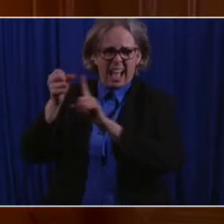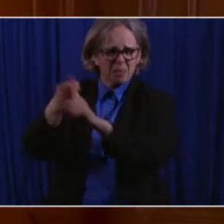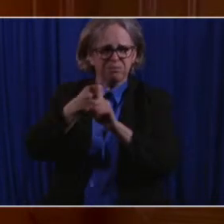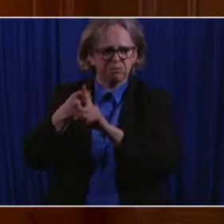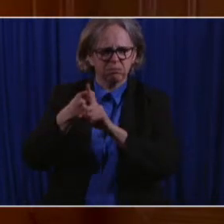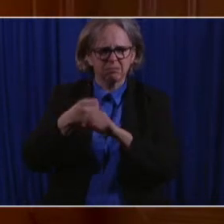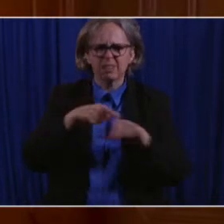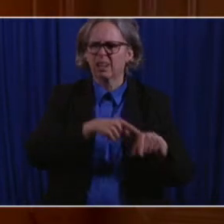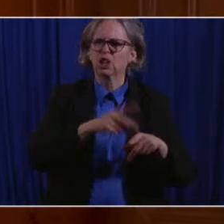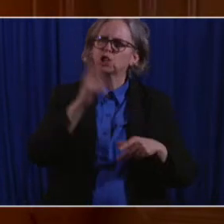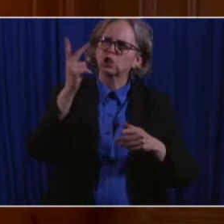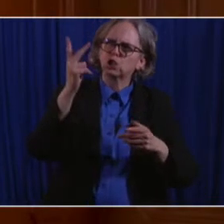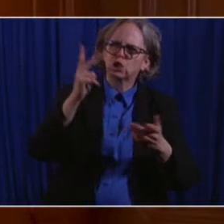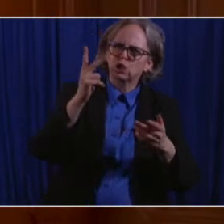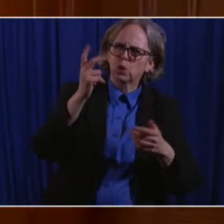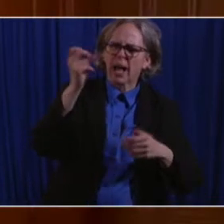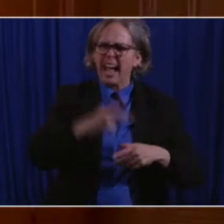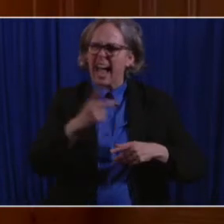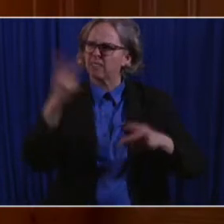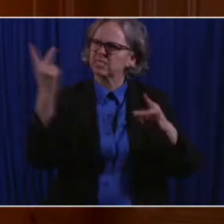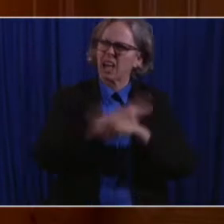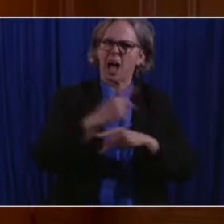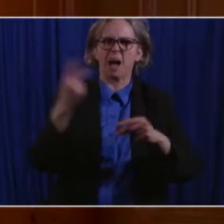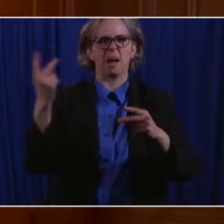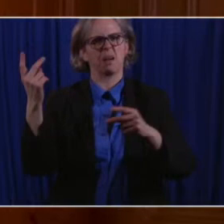level. Eric, let's take a look at the next one.